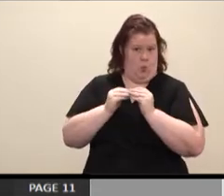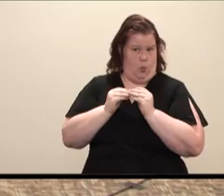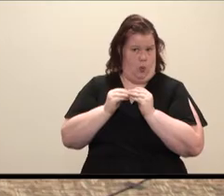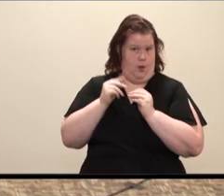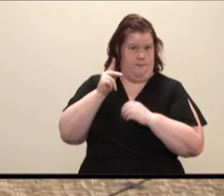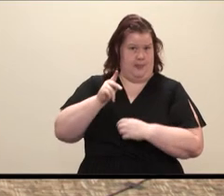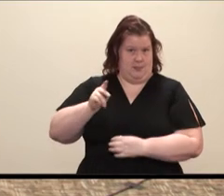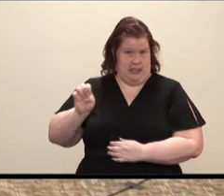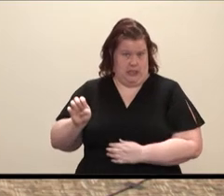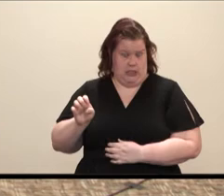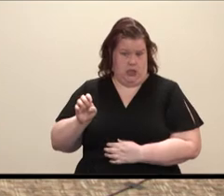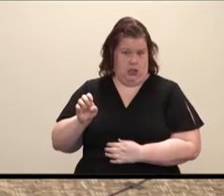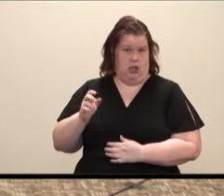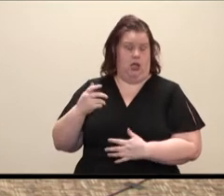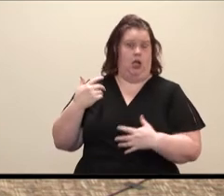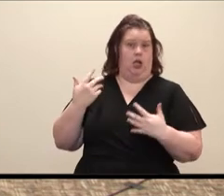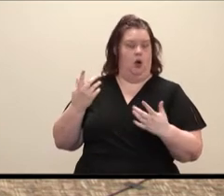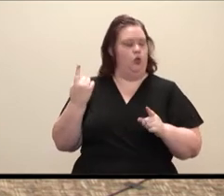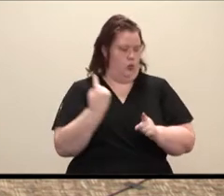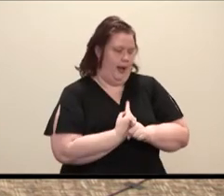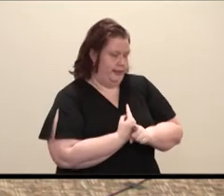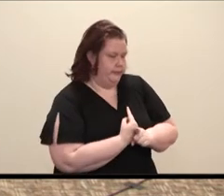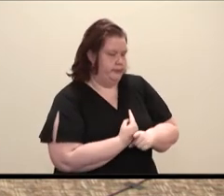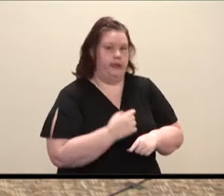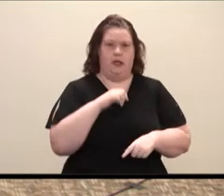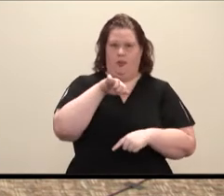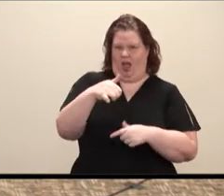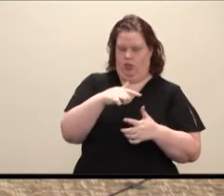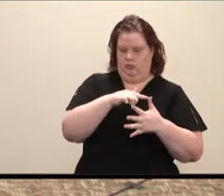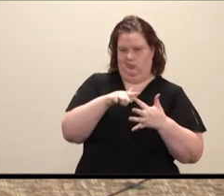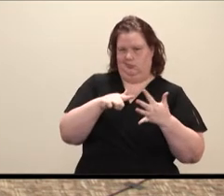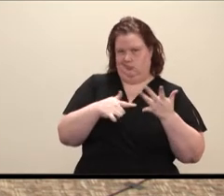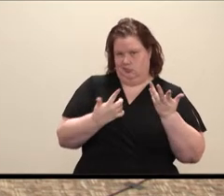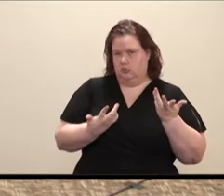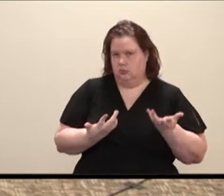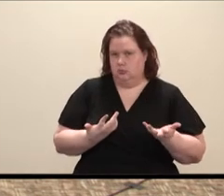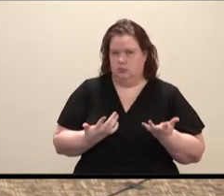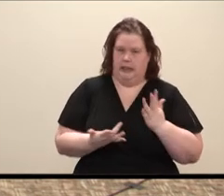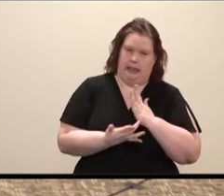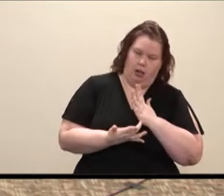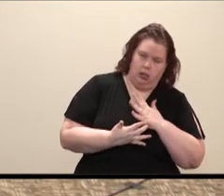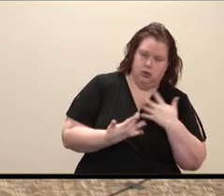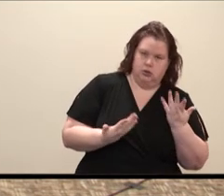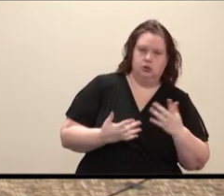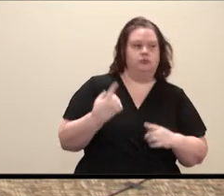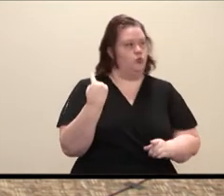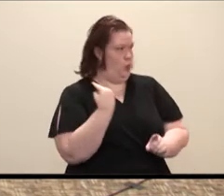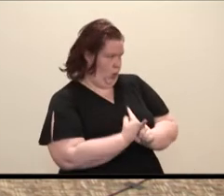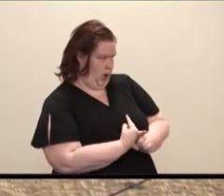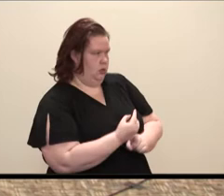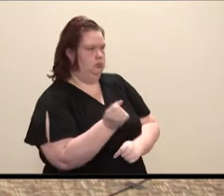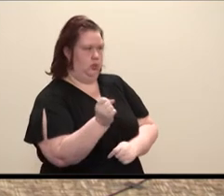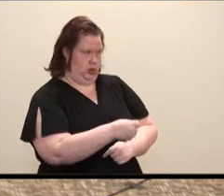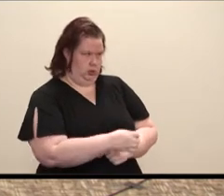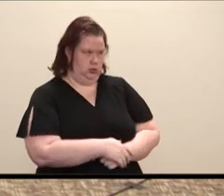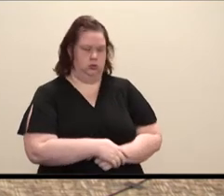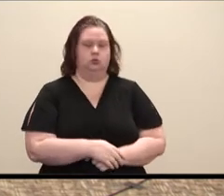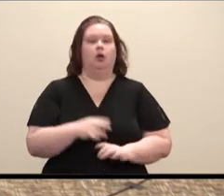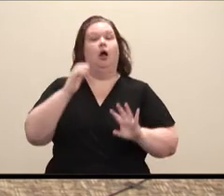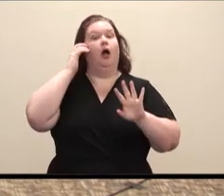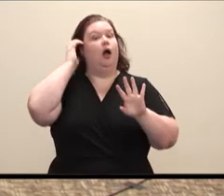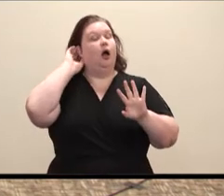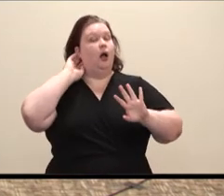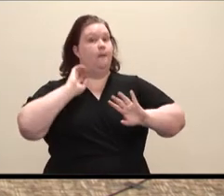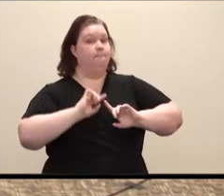PPE. Correct. And some other things, more technology. Because absolutely, we did.